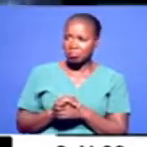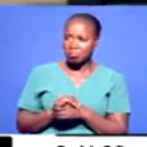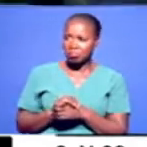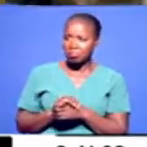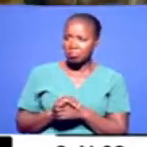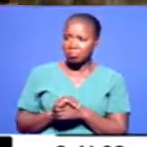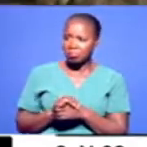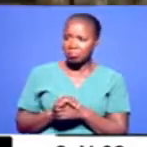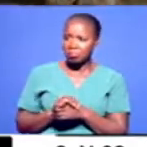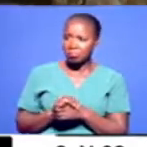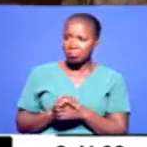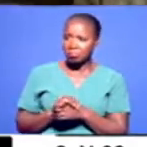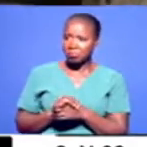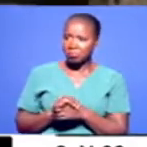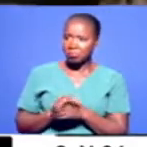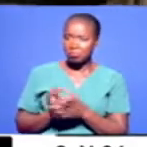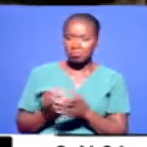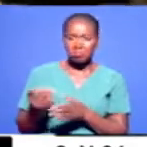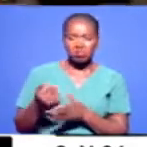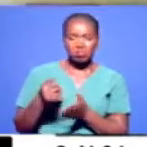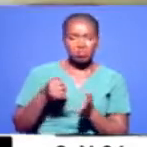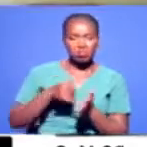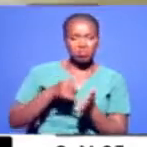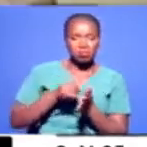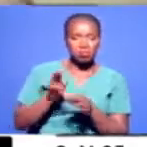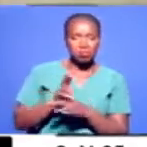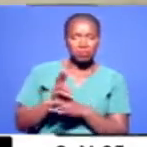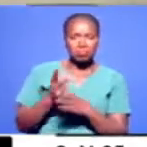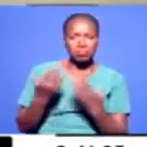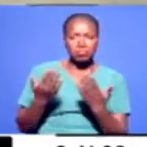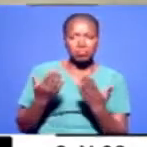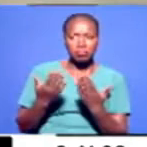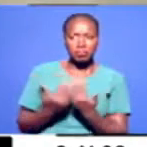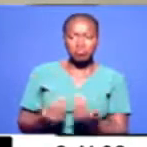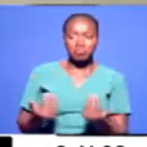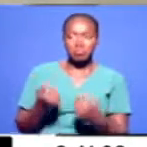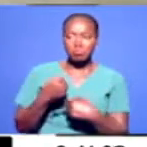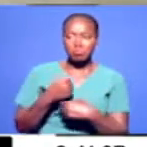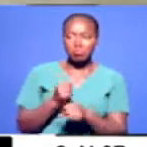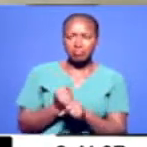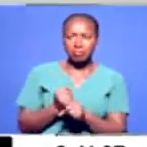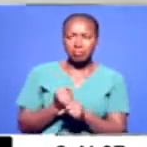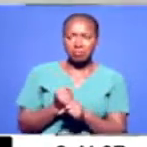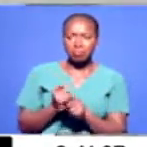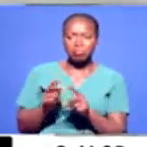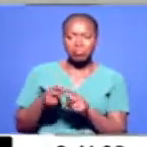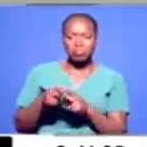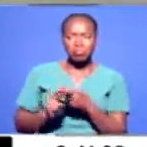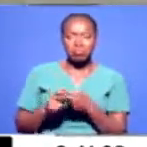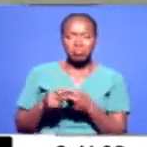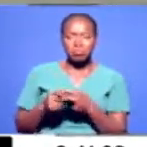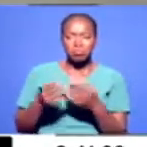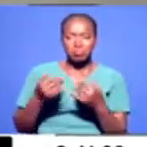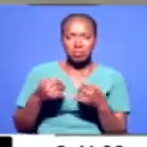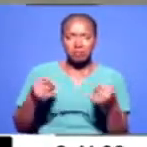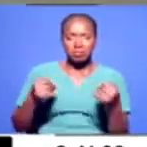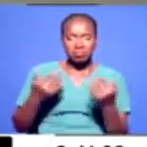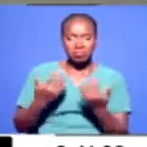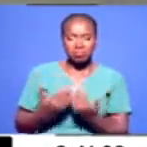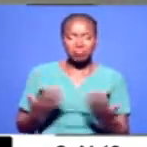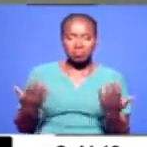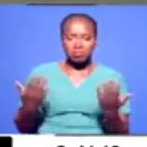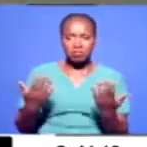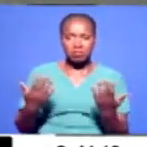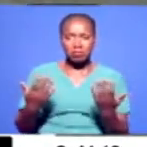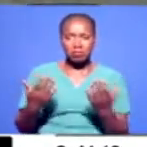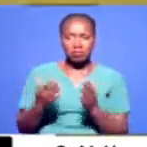It is a craft that involves the use of hands and tools, fabricating and repairing of stringed instruments that have a neck and